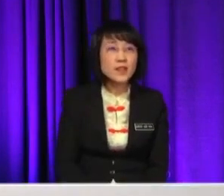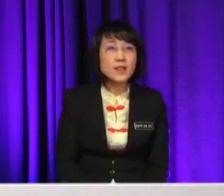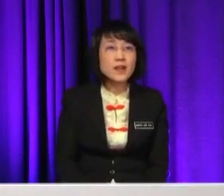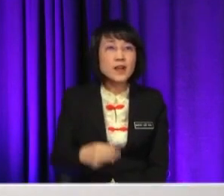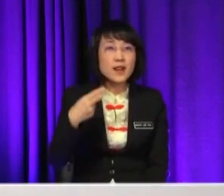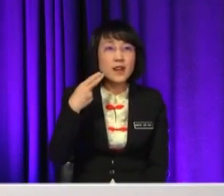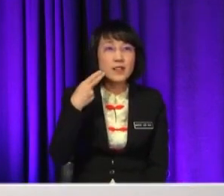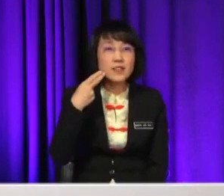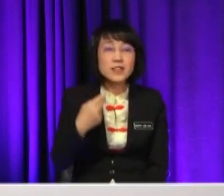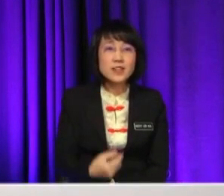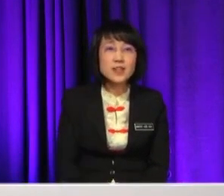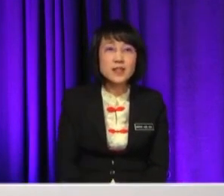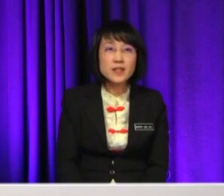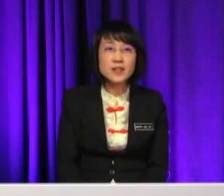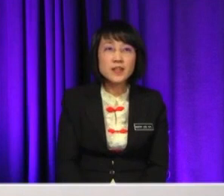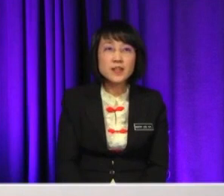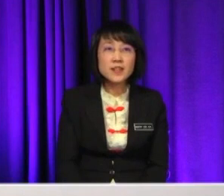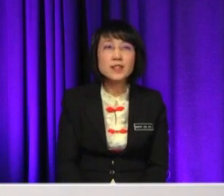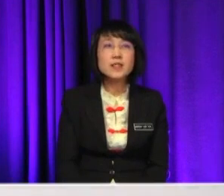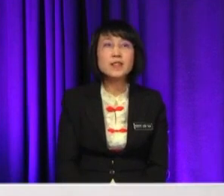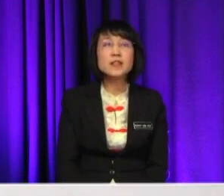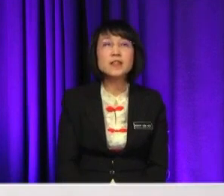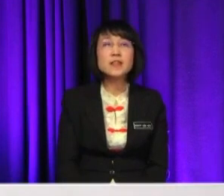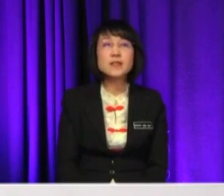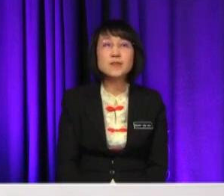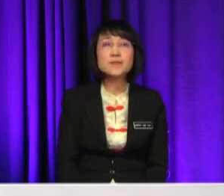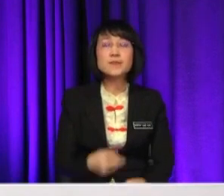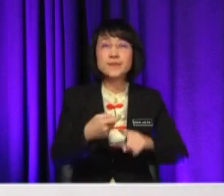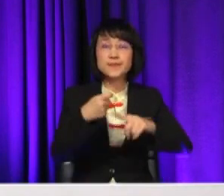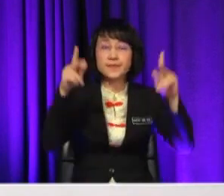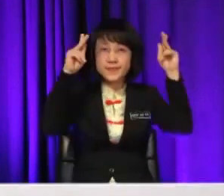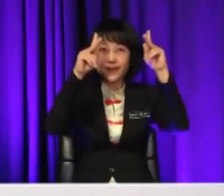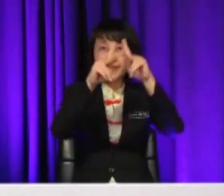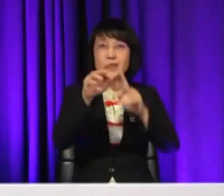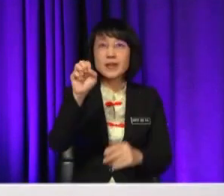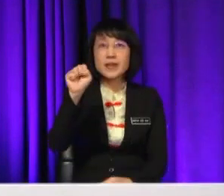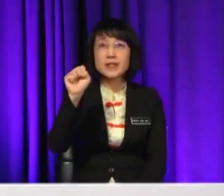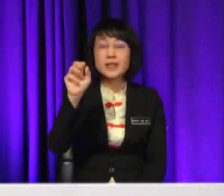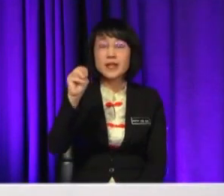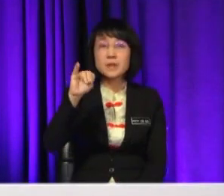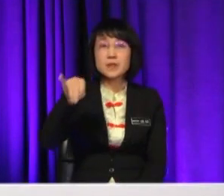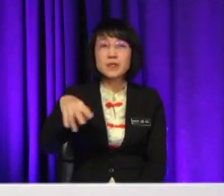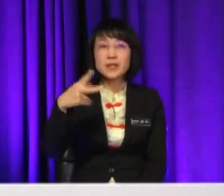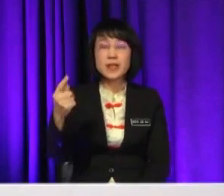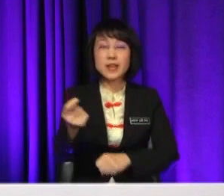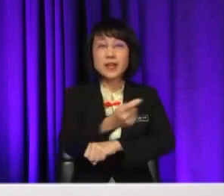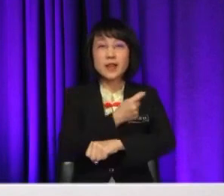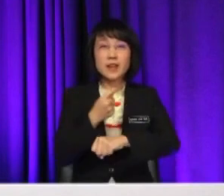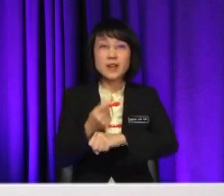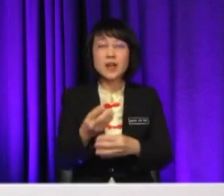Hello. And all the way from Kuantan, she's from SMJK Tanah Putih,